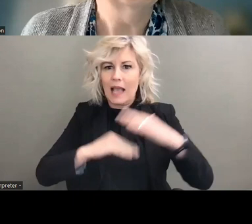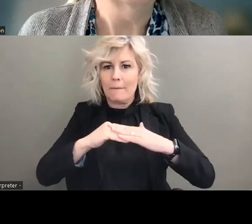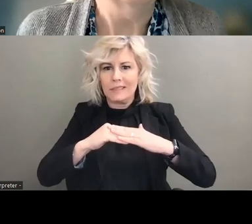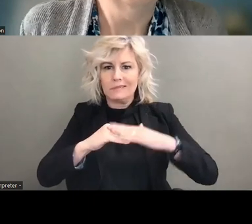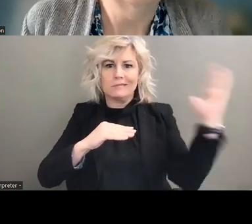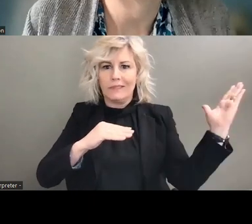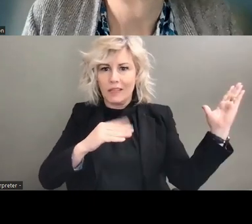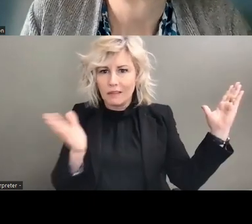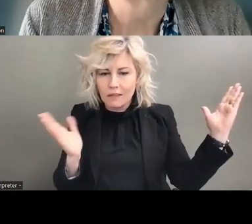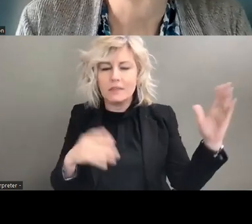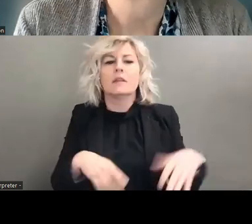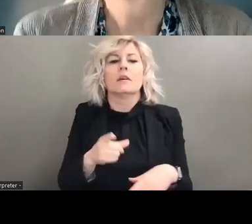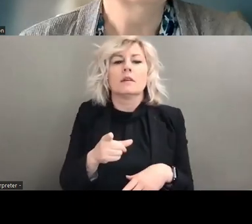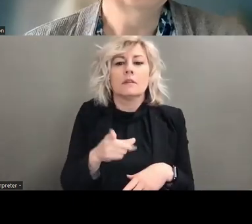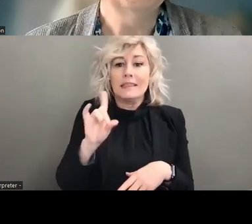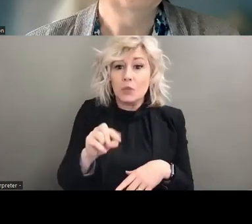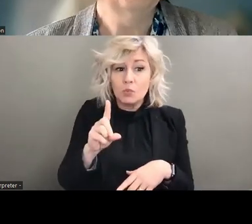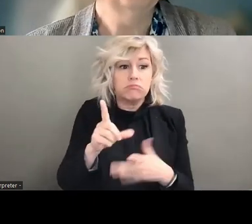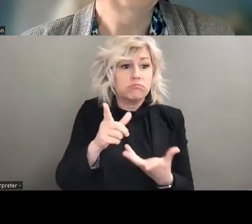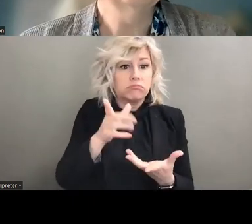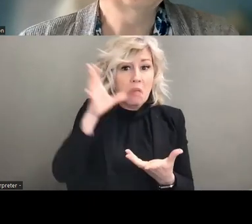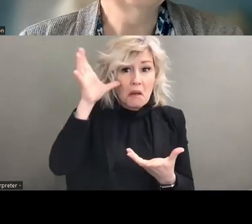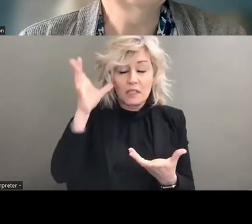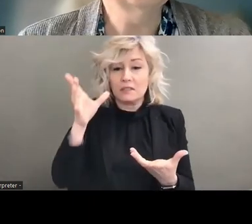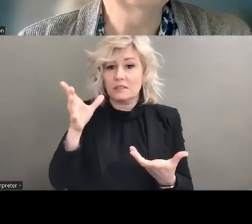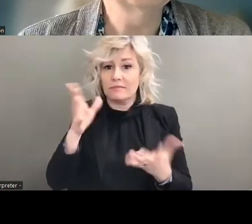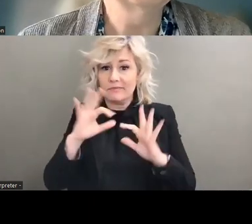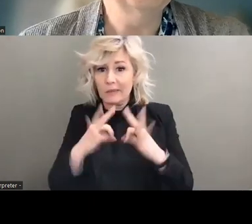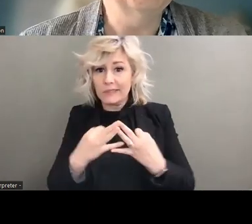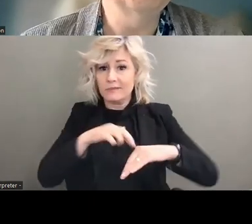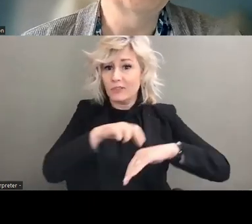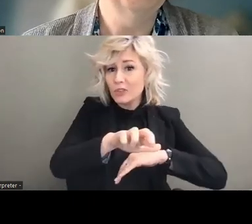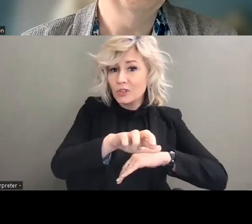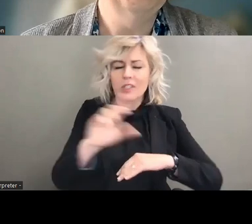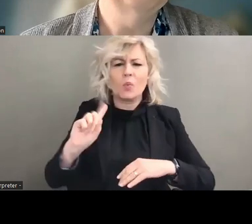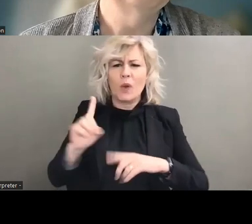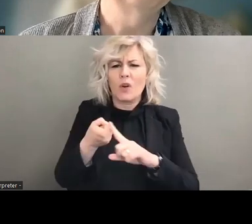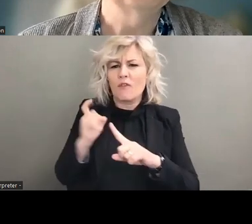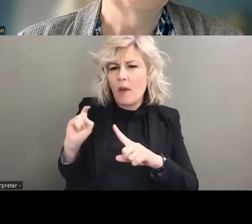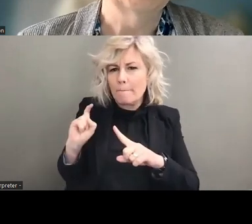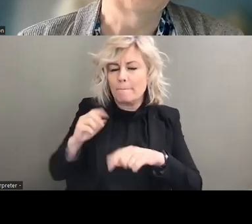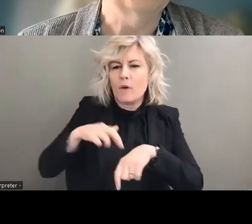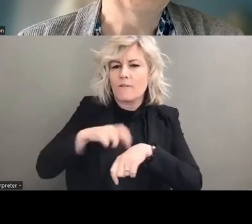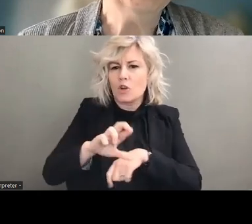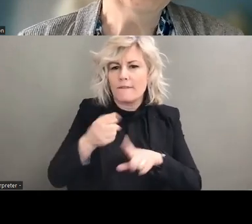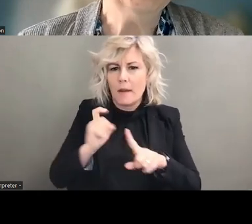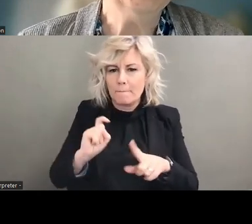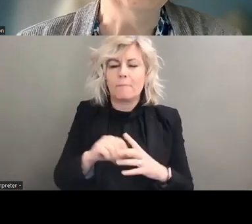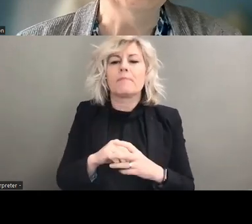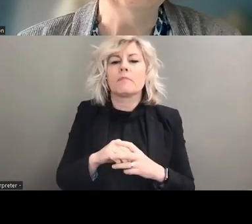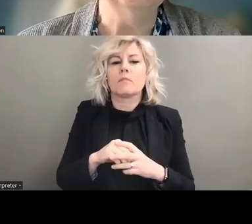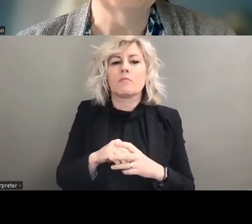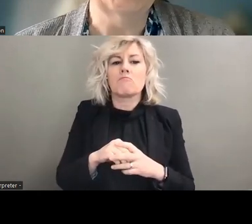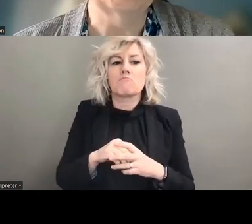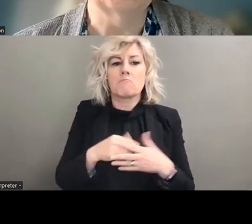families get referred, and where do they get the referrals from? Are they